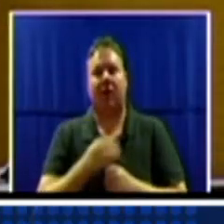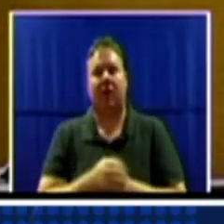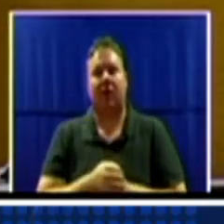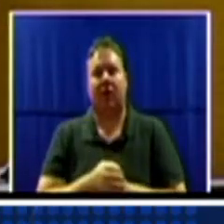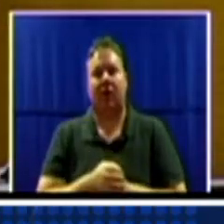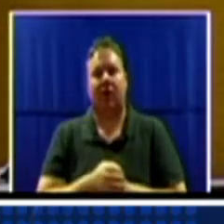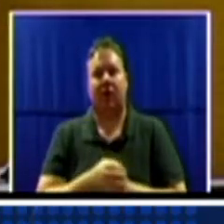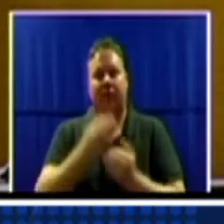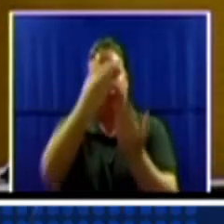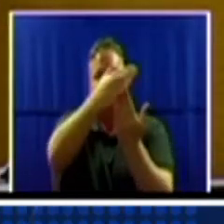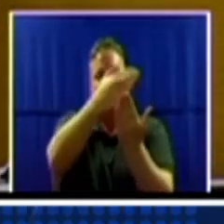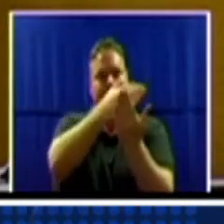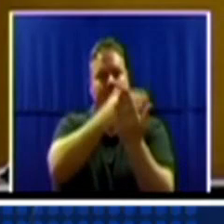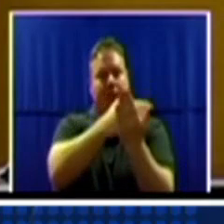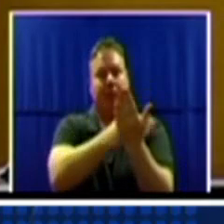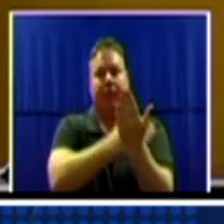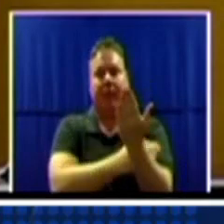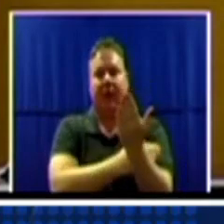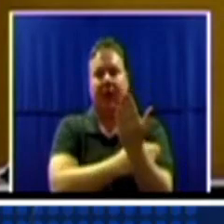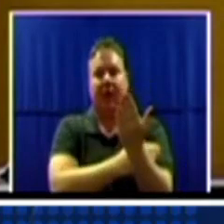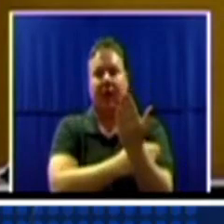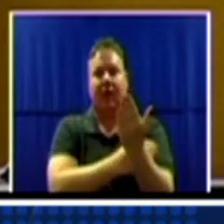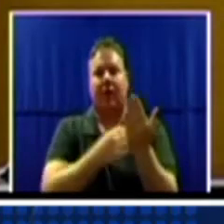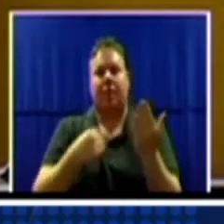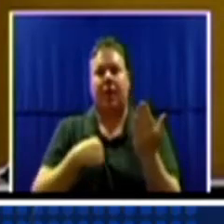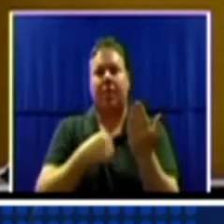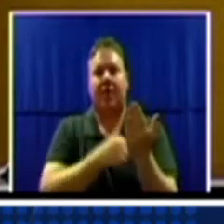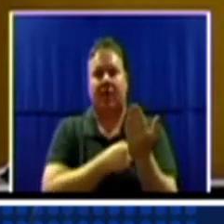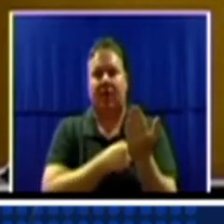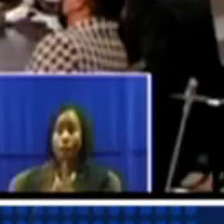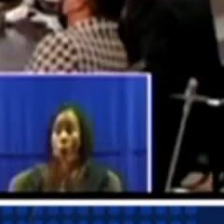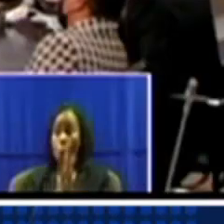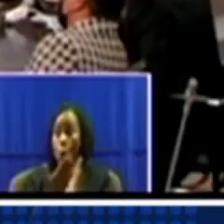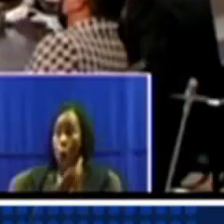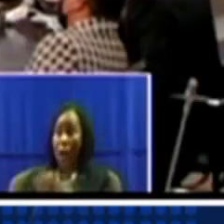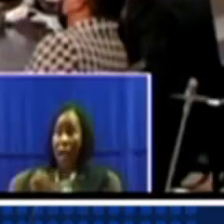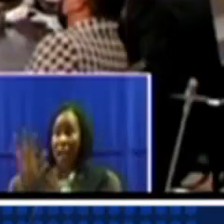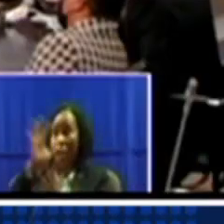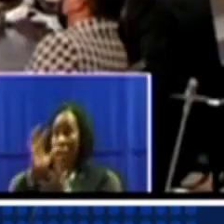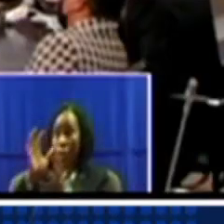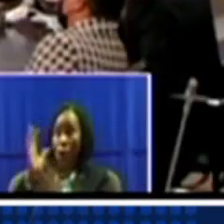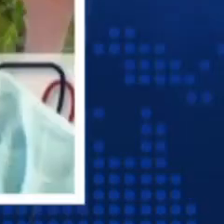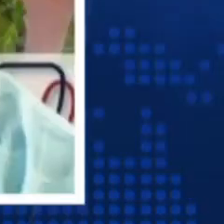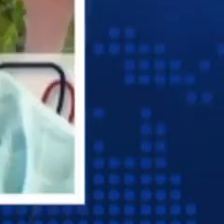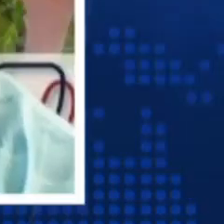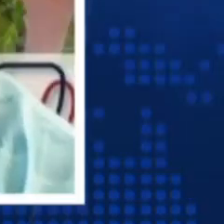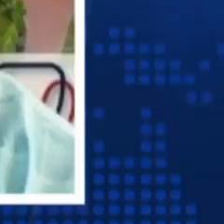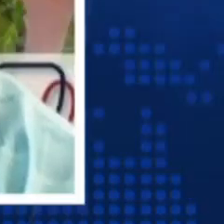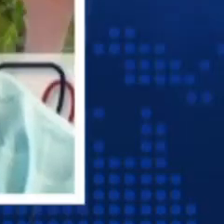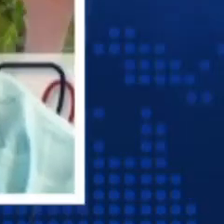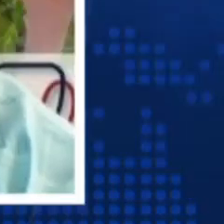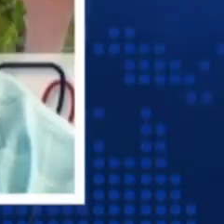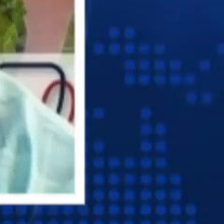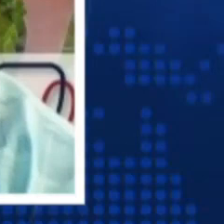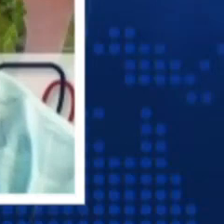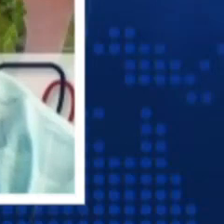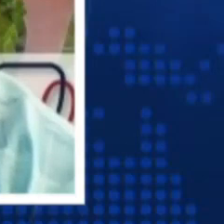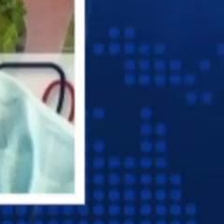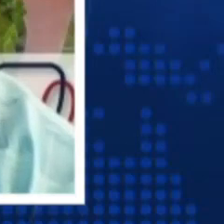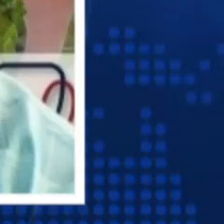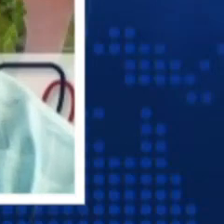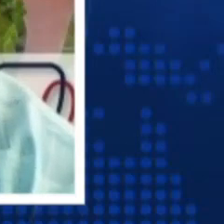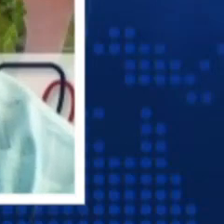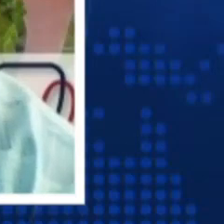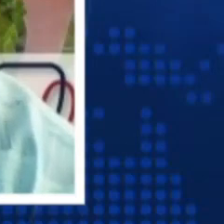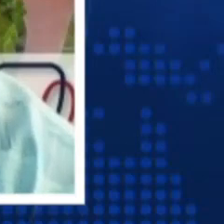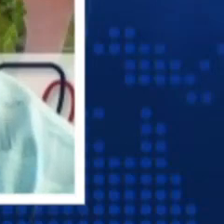will interrogate and react and respond towards those recommendations. Well, I guess it's a case of